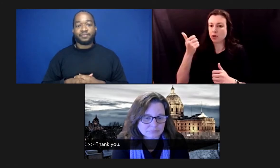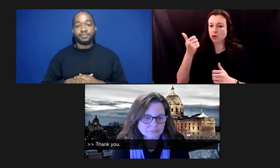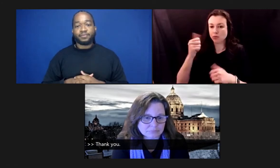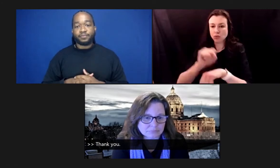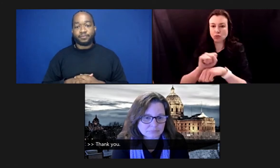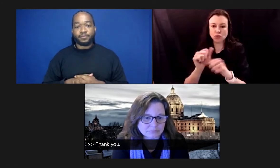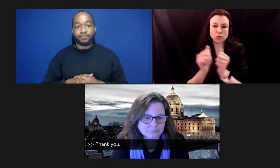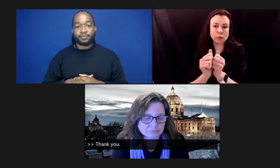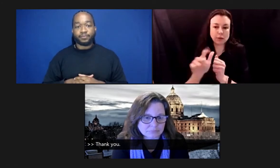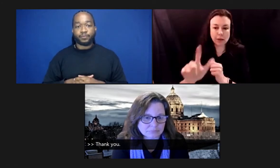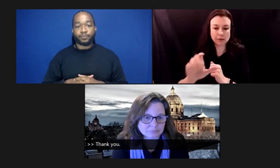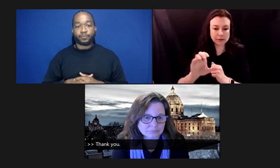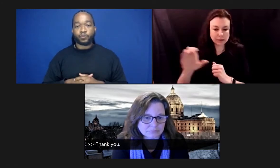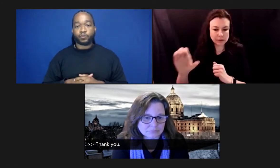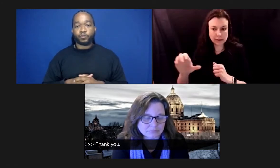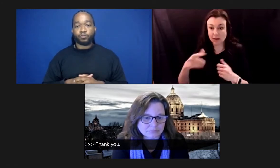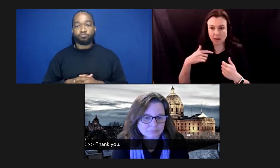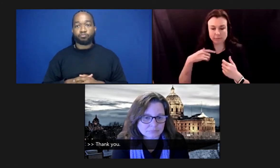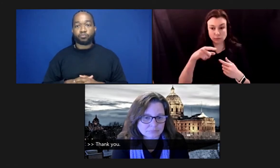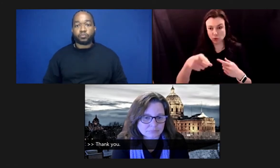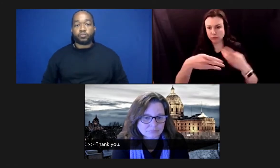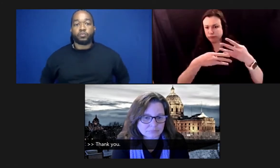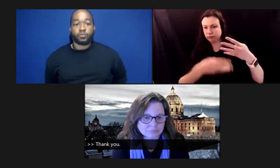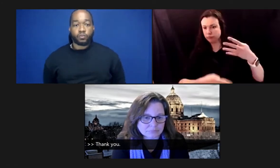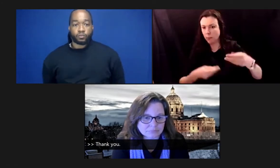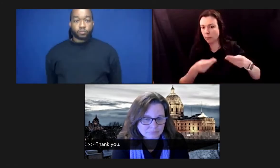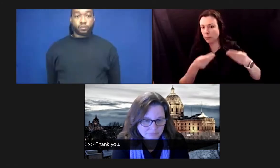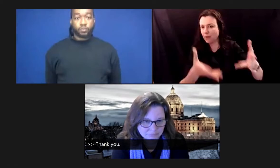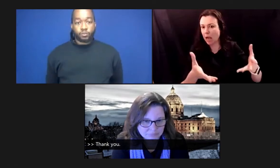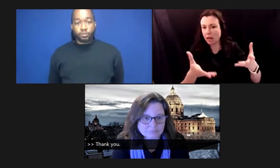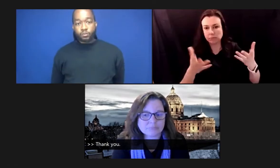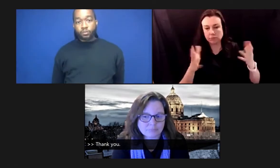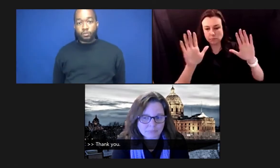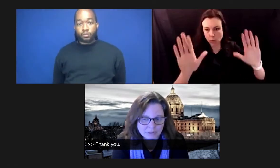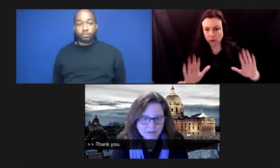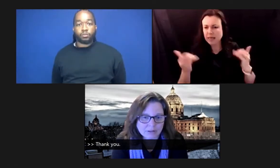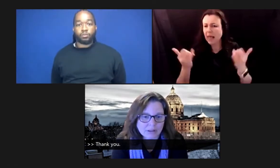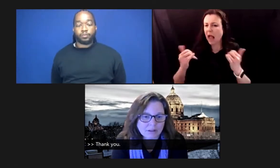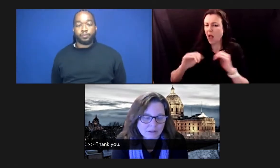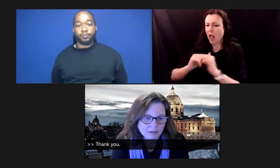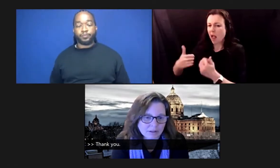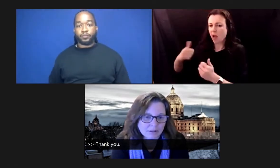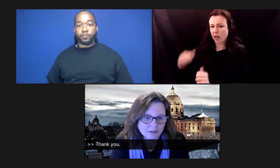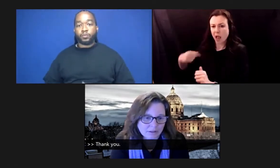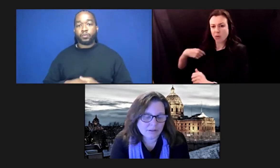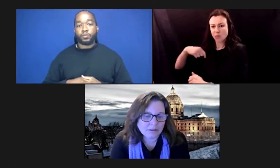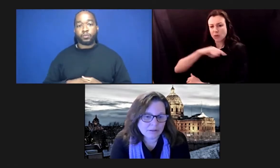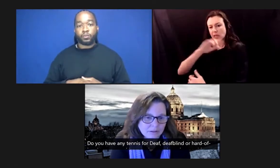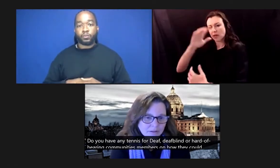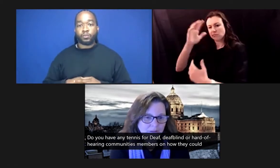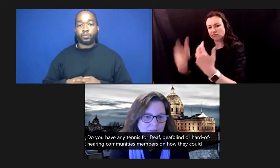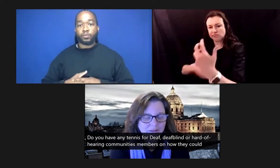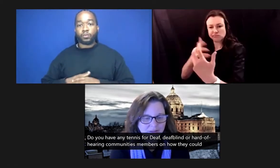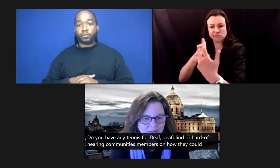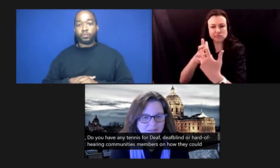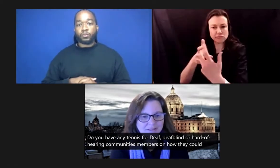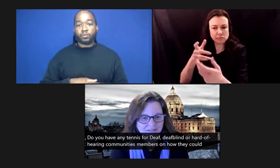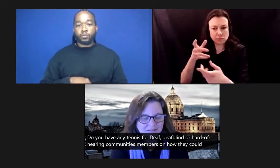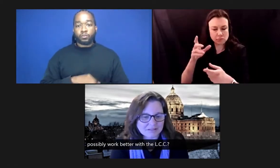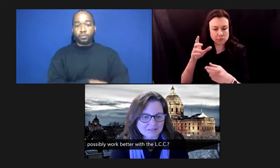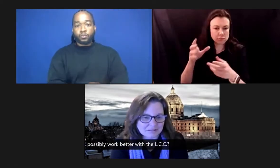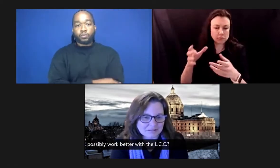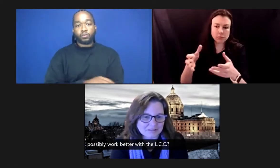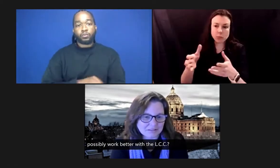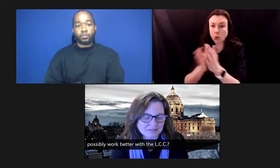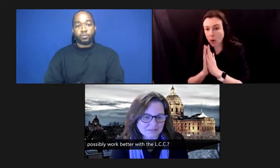members on how they could possibly better work with the LCC? You provide lots of wonderful services that you describe, but I'm